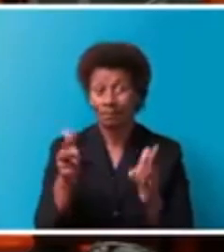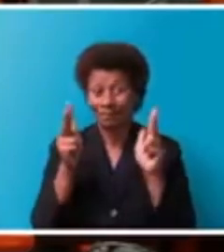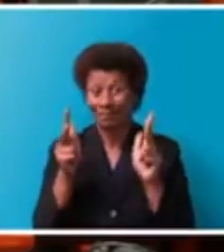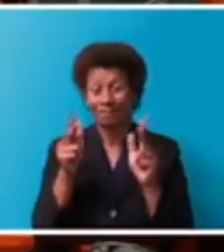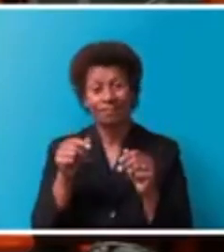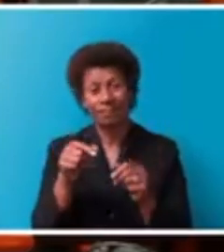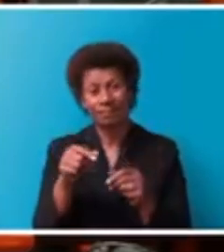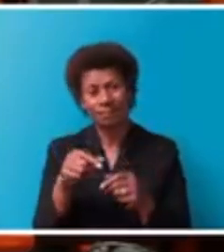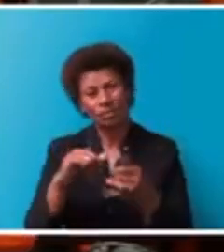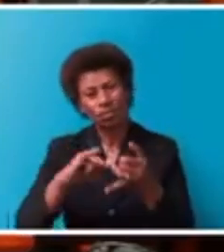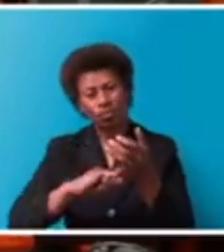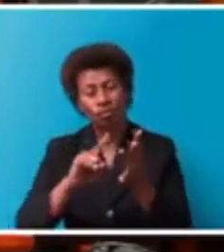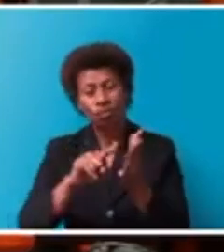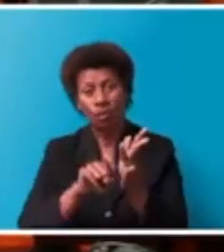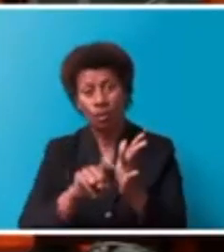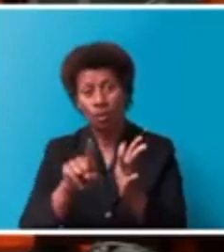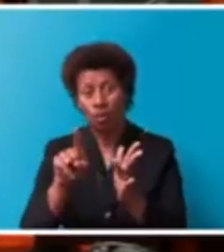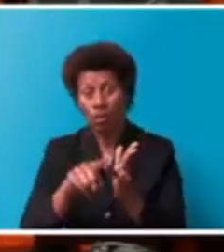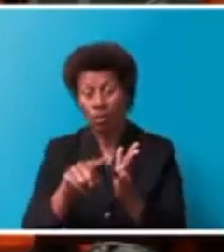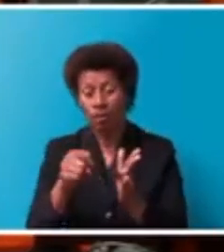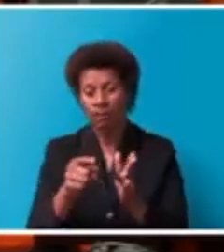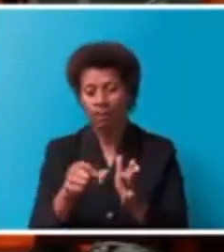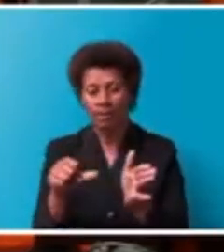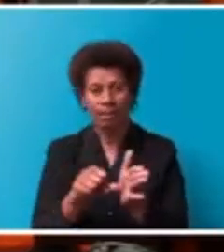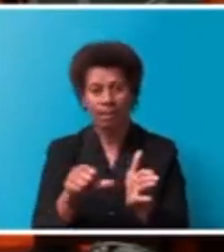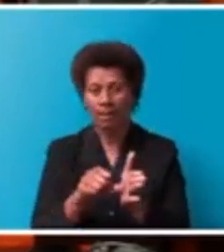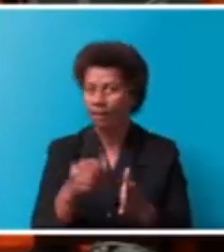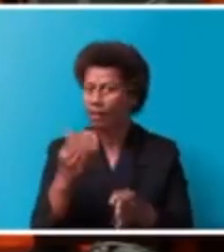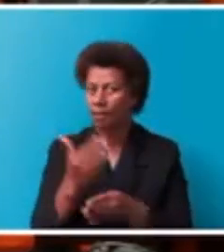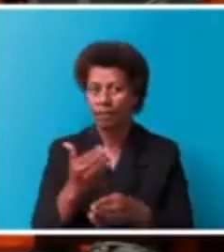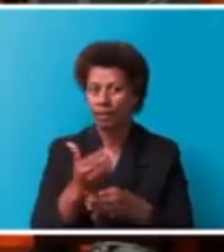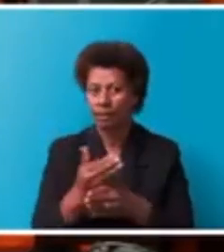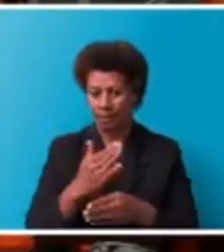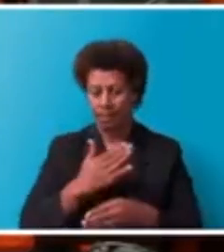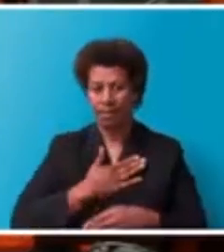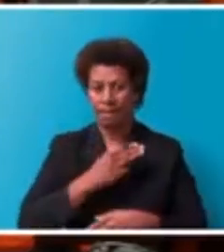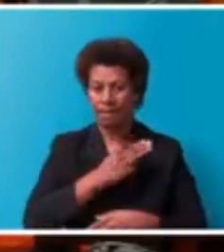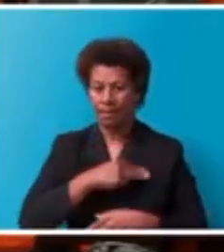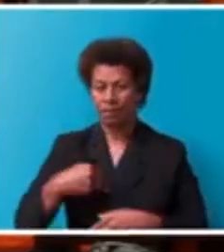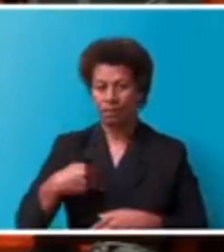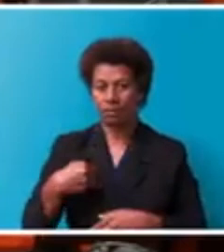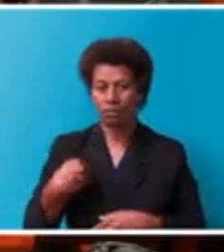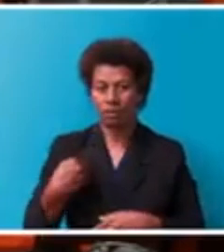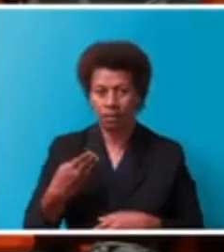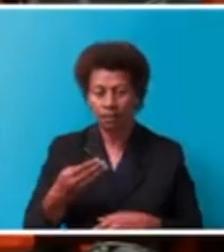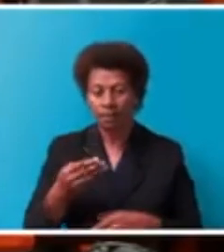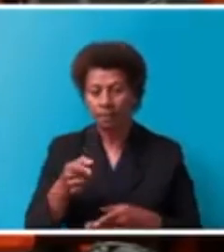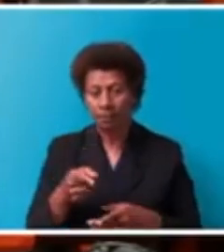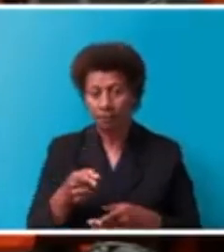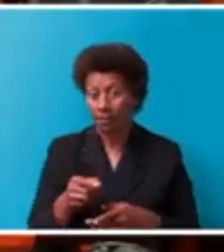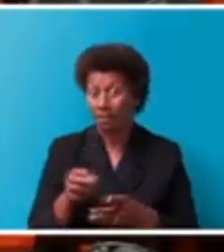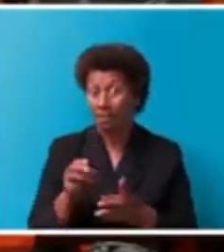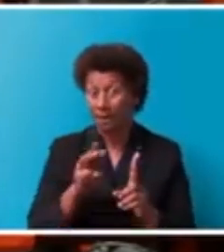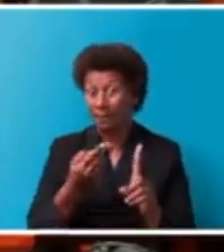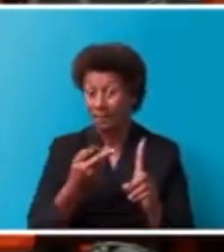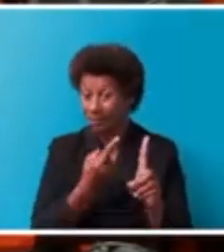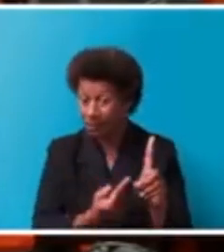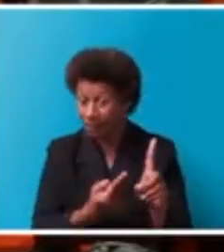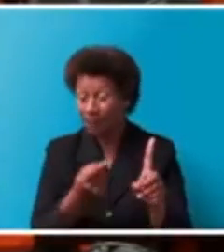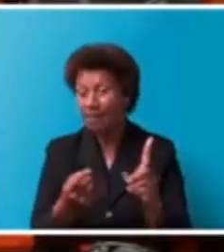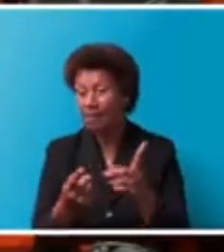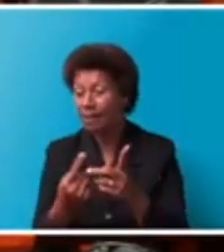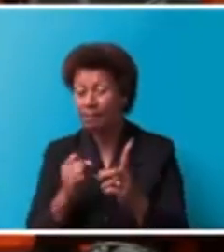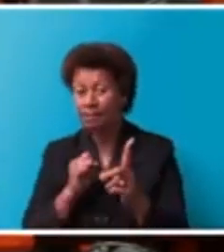highly competent and hard-working leader in my ministry. He and his hard-working staff at MRD have